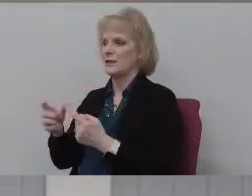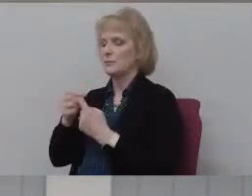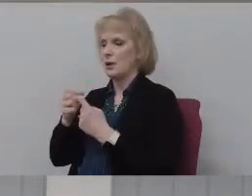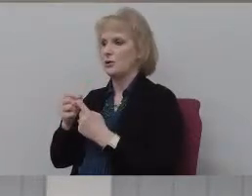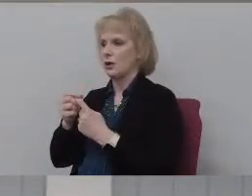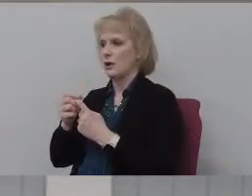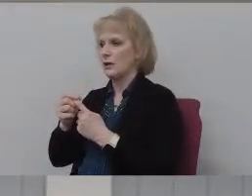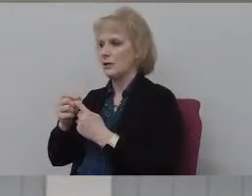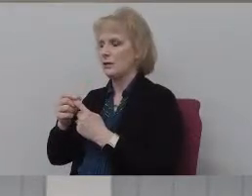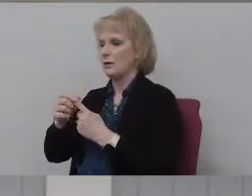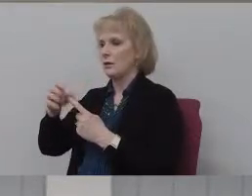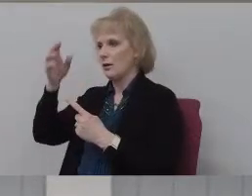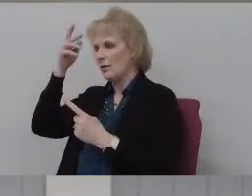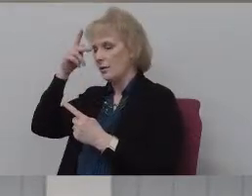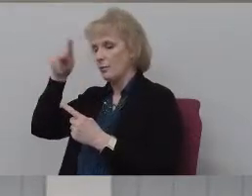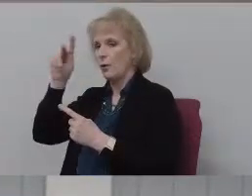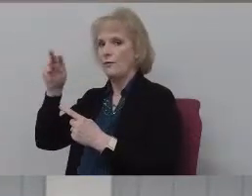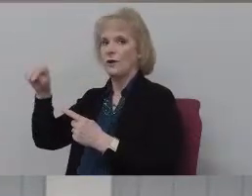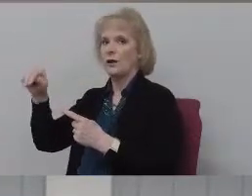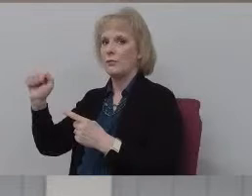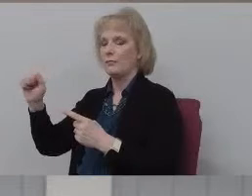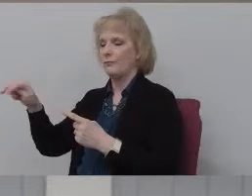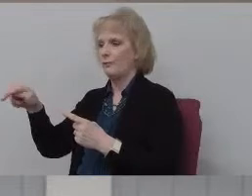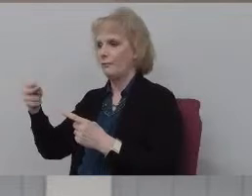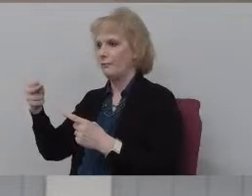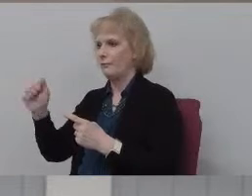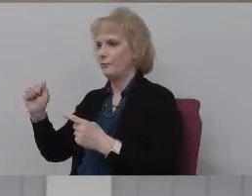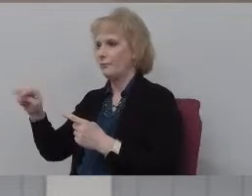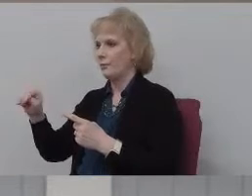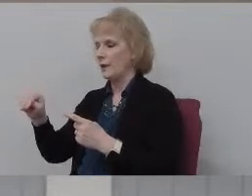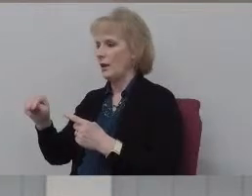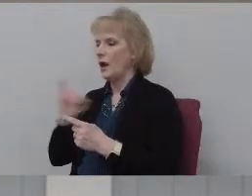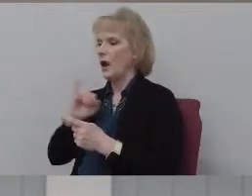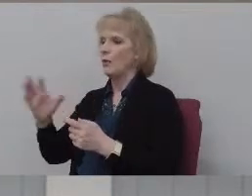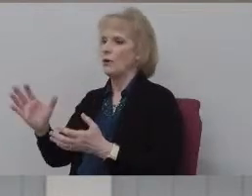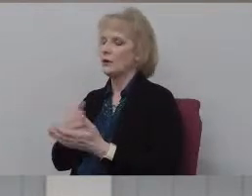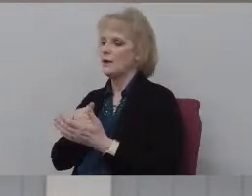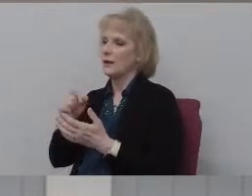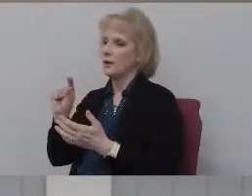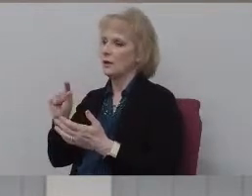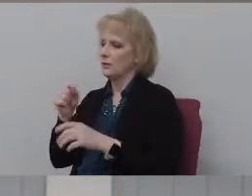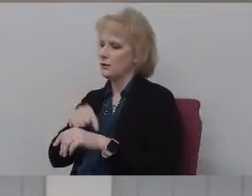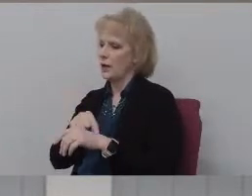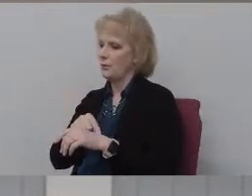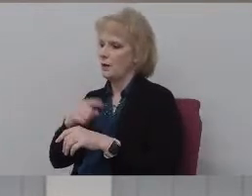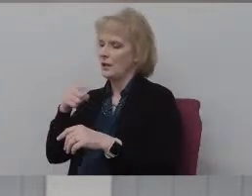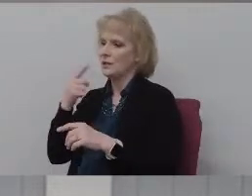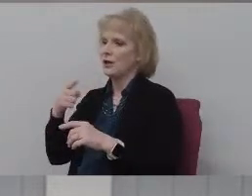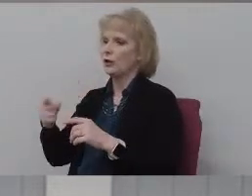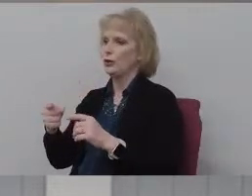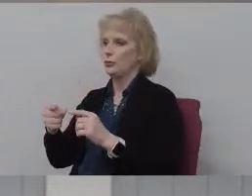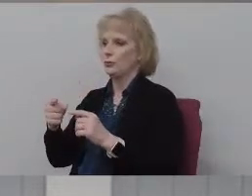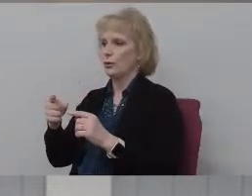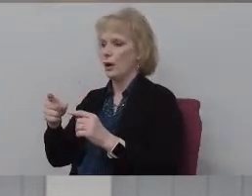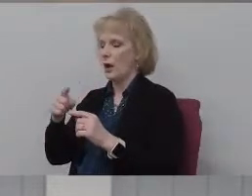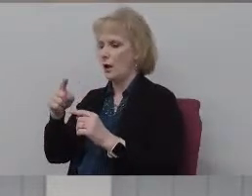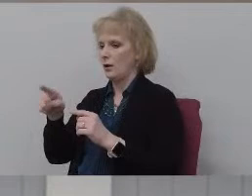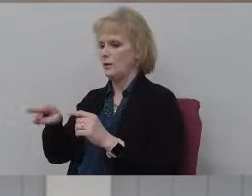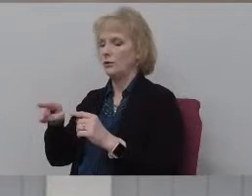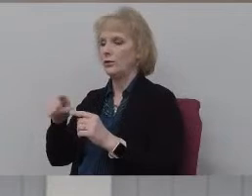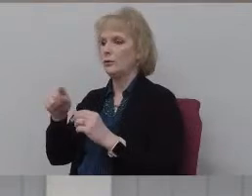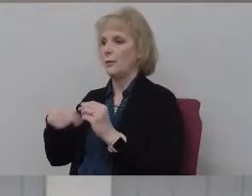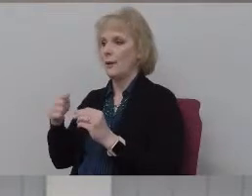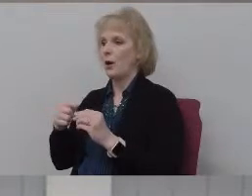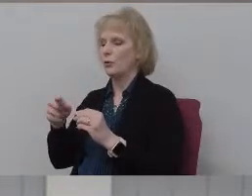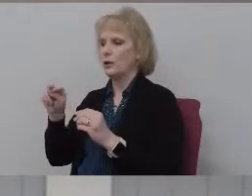prophet Nathan. So I thought I wanted to take just a little bit of time today and tell you something about Nathan. And he's going to be kind